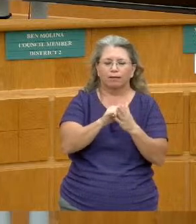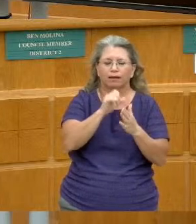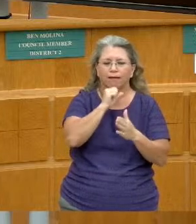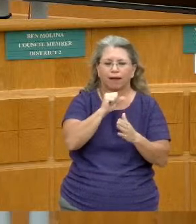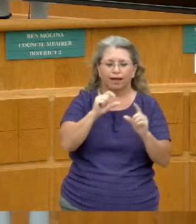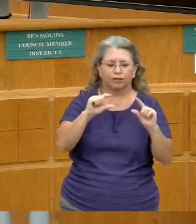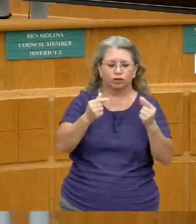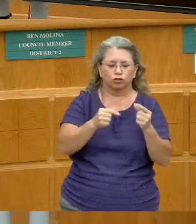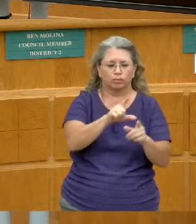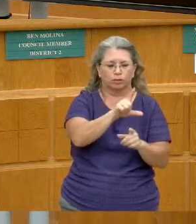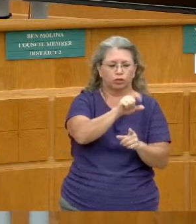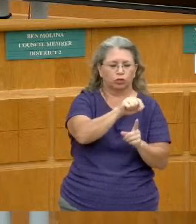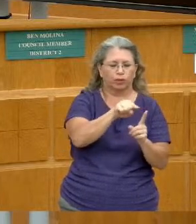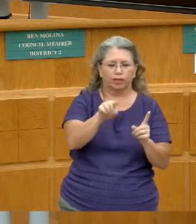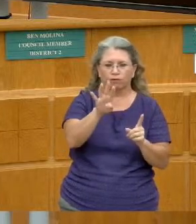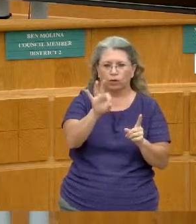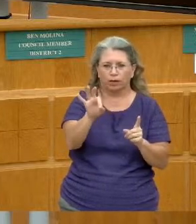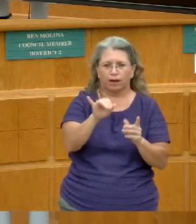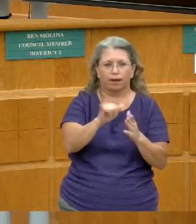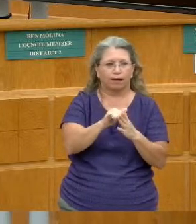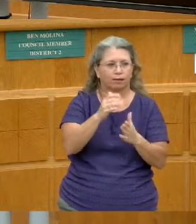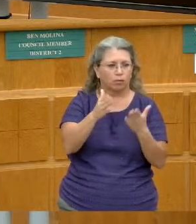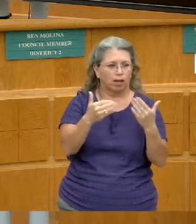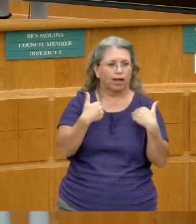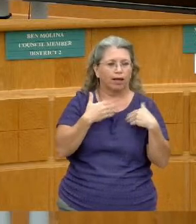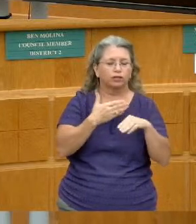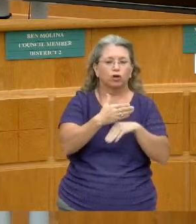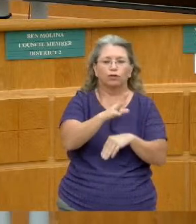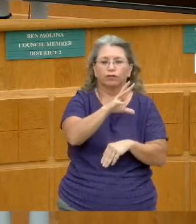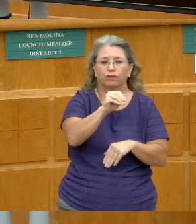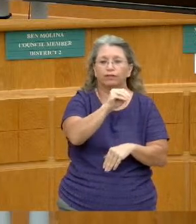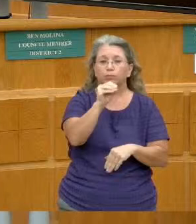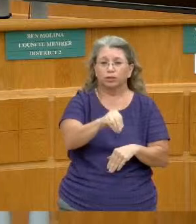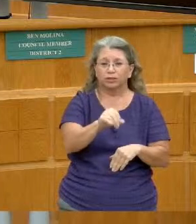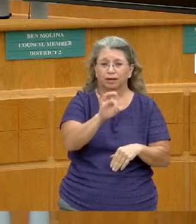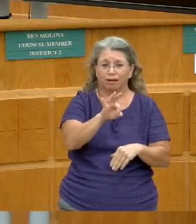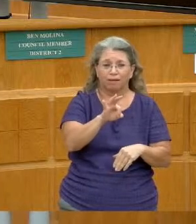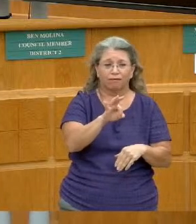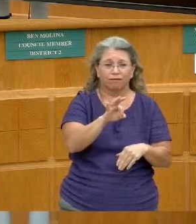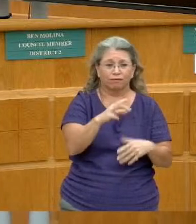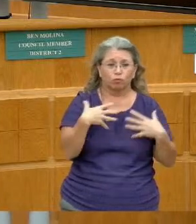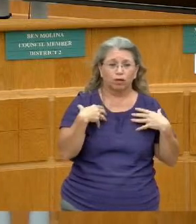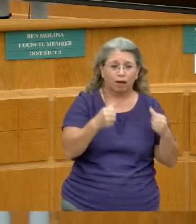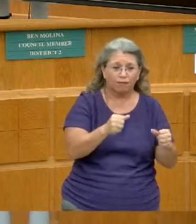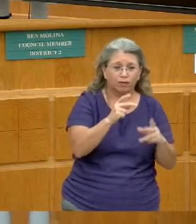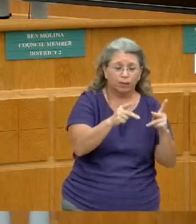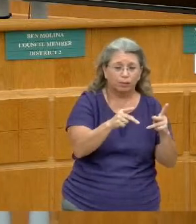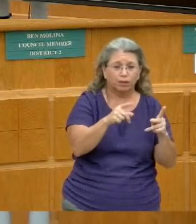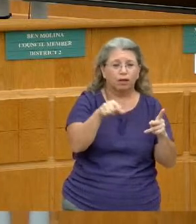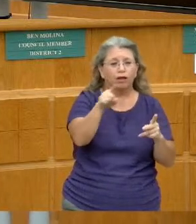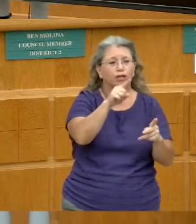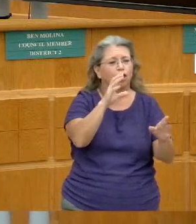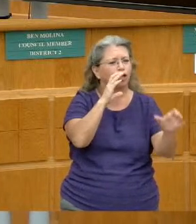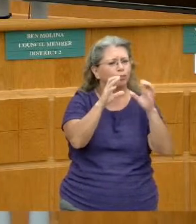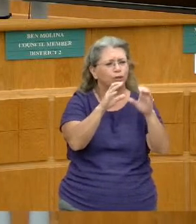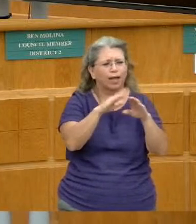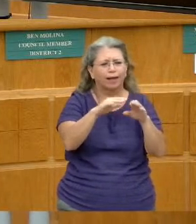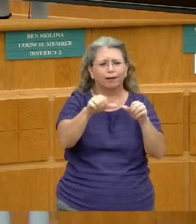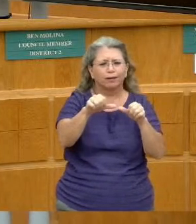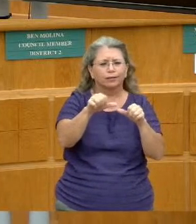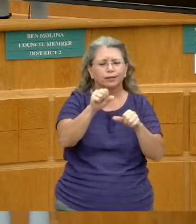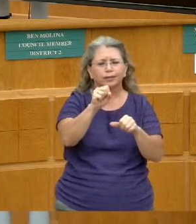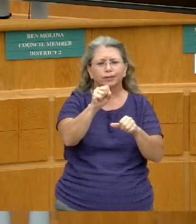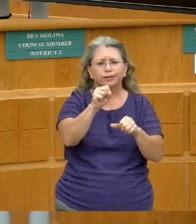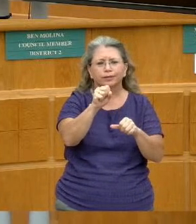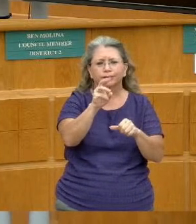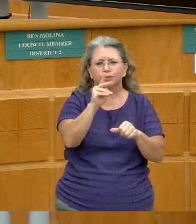has probably over 50% of our recoveries. You guys communicate on such an interesting social media